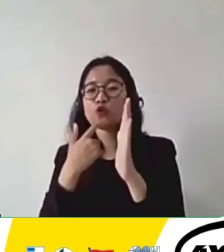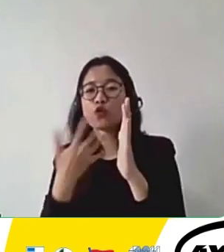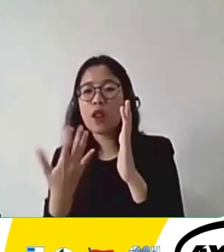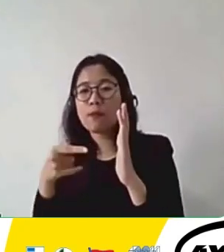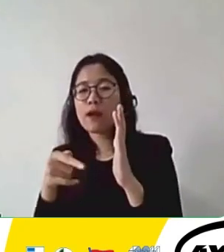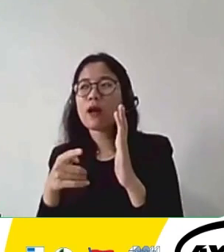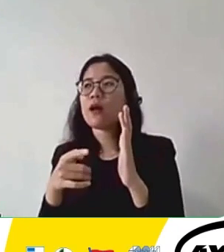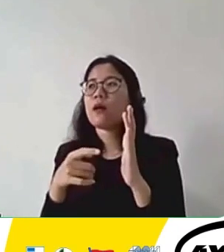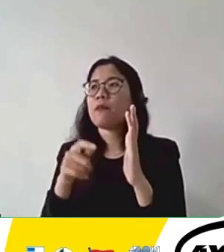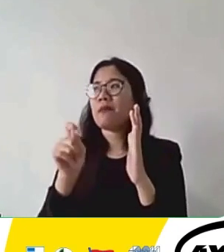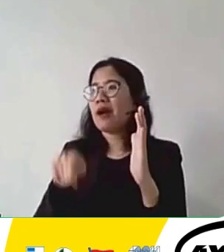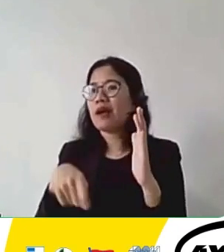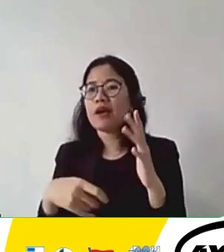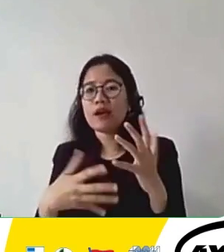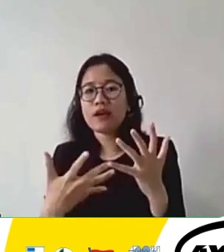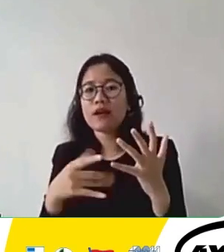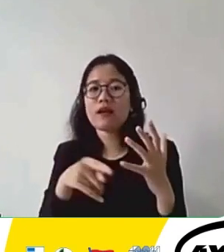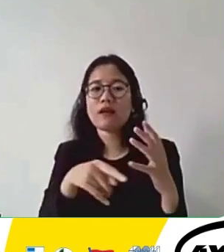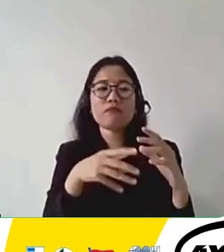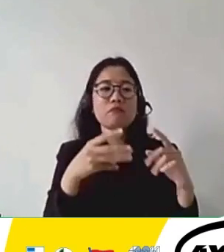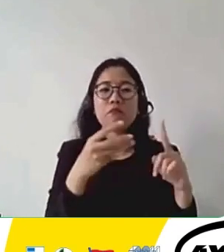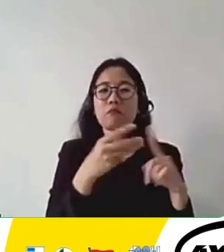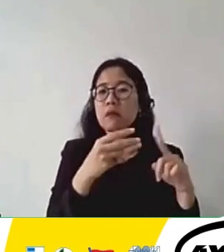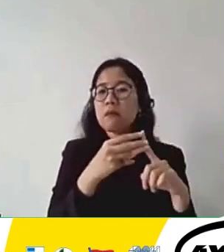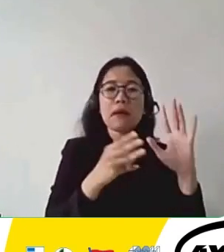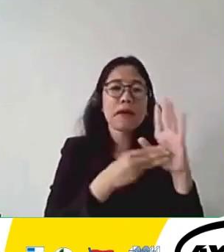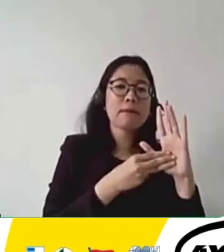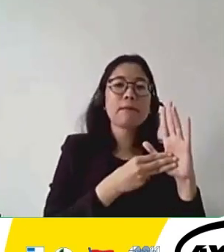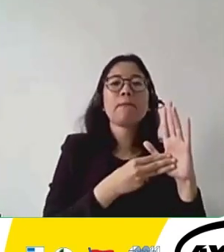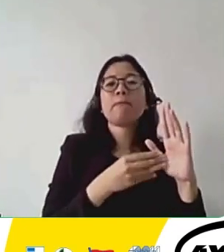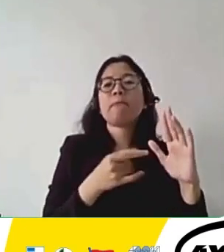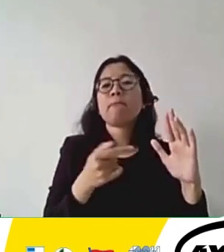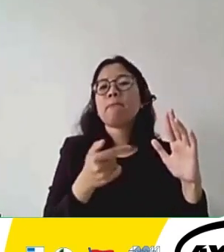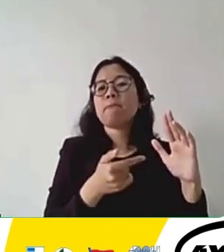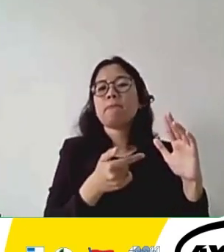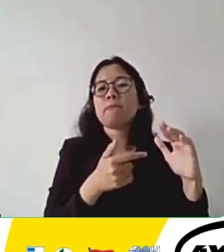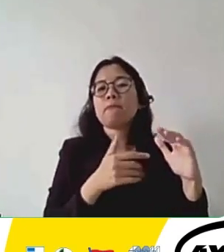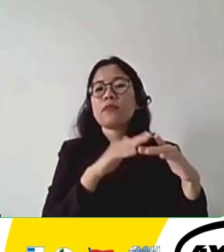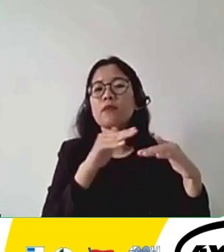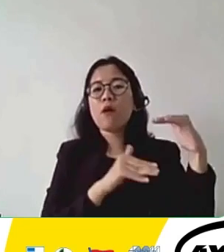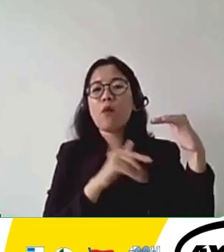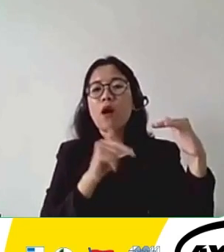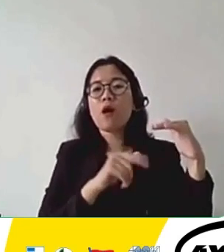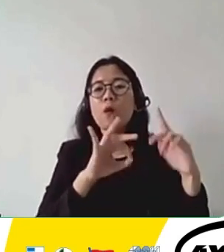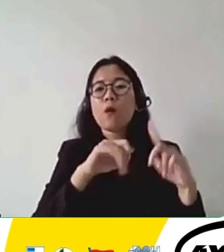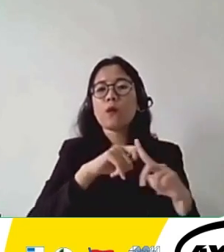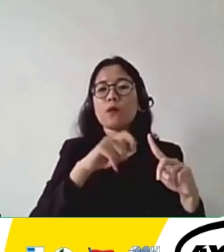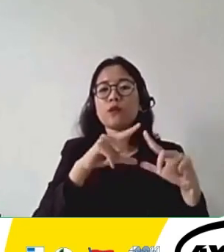some parameter of air pollutant is decreased.